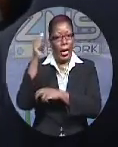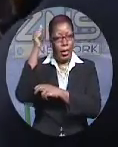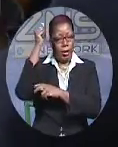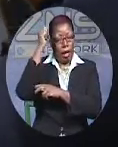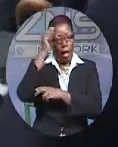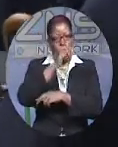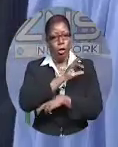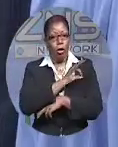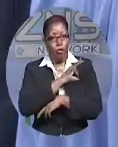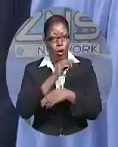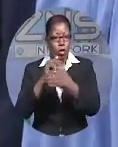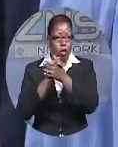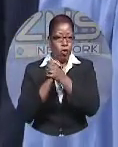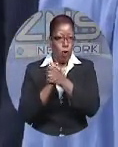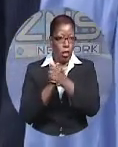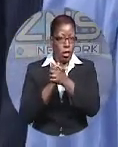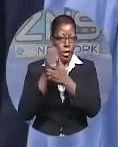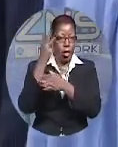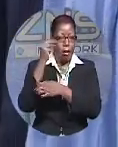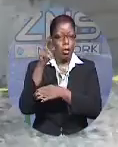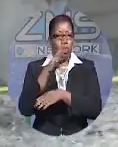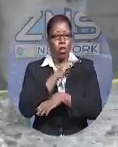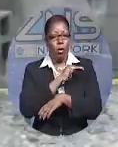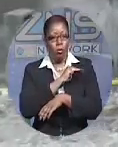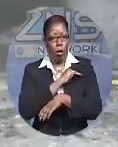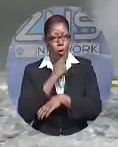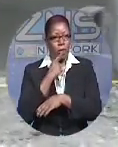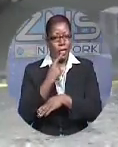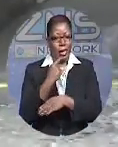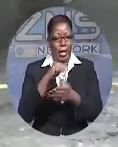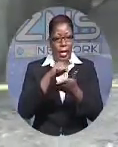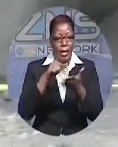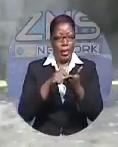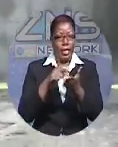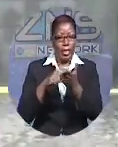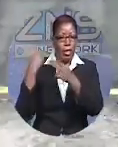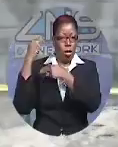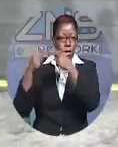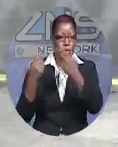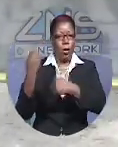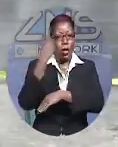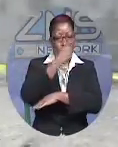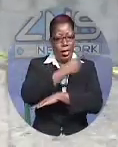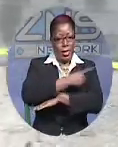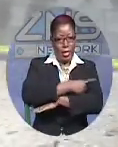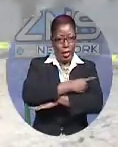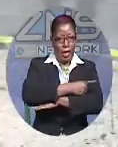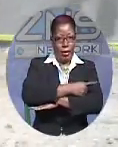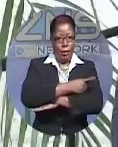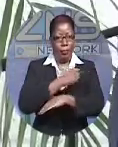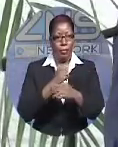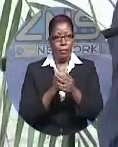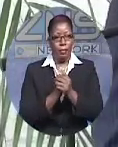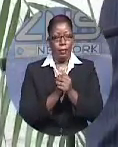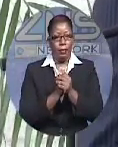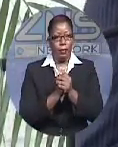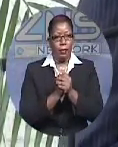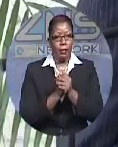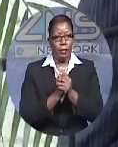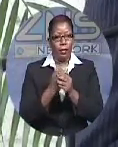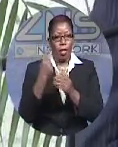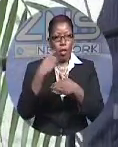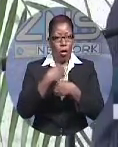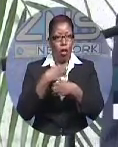both congratulated Mr. Mortimer and called the occasion an historic day in the advancement of the maritime industry. The